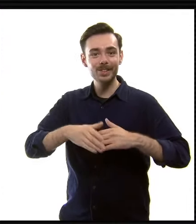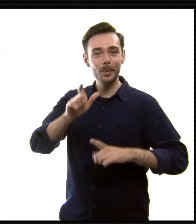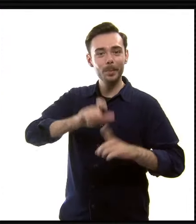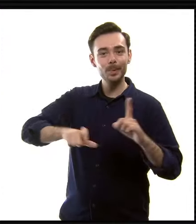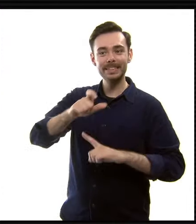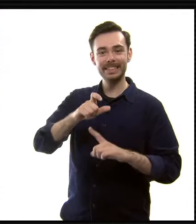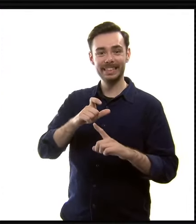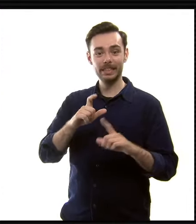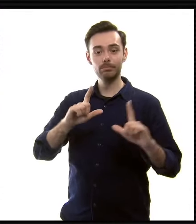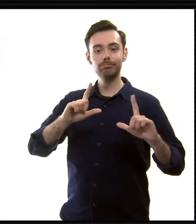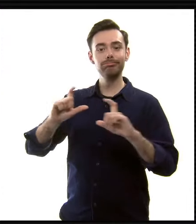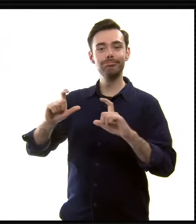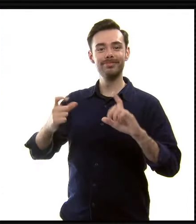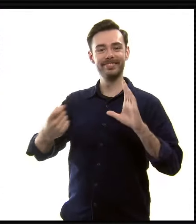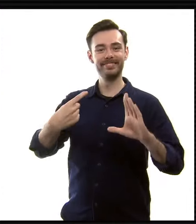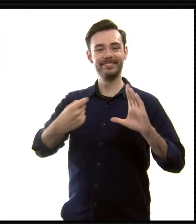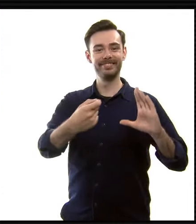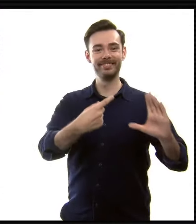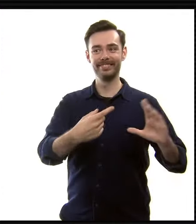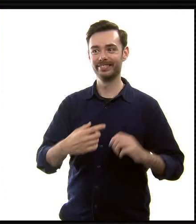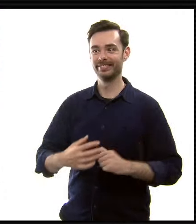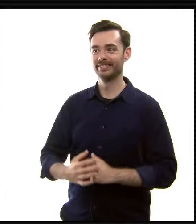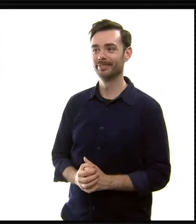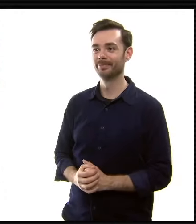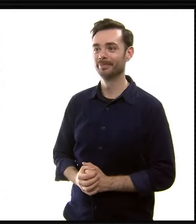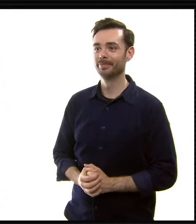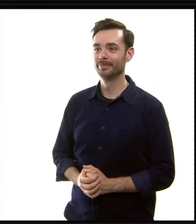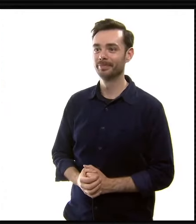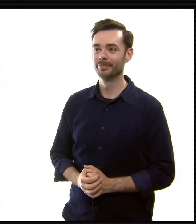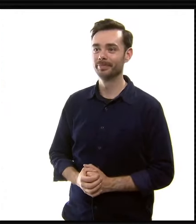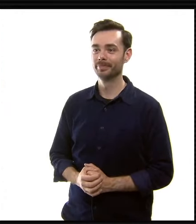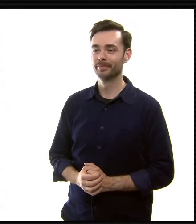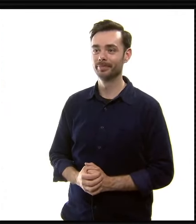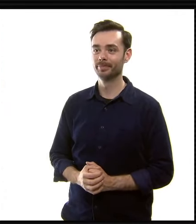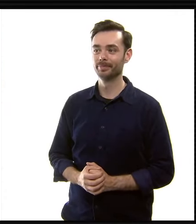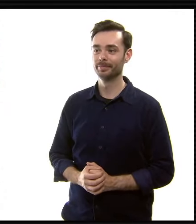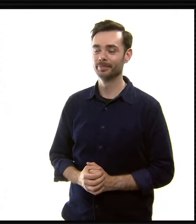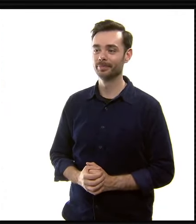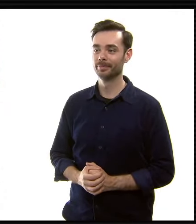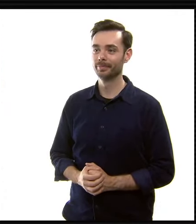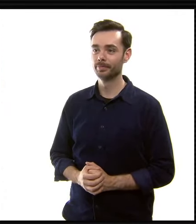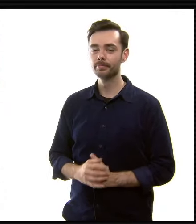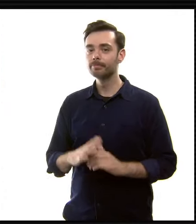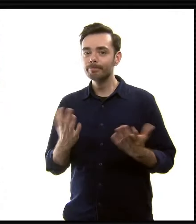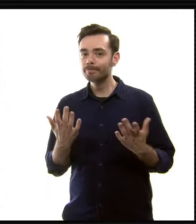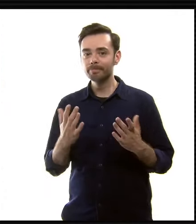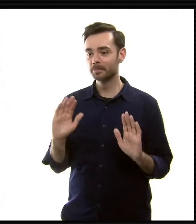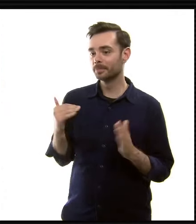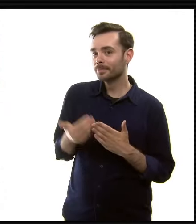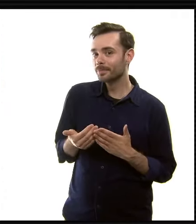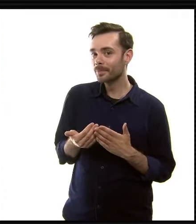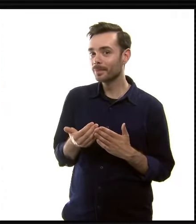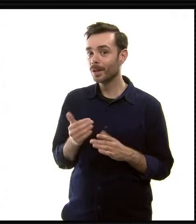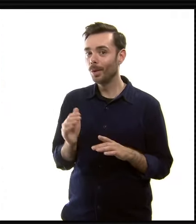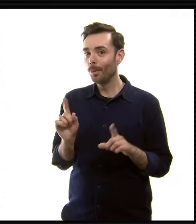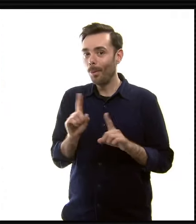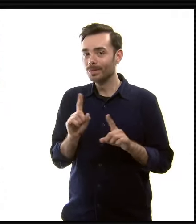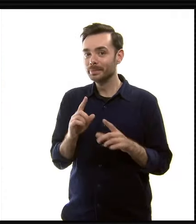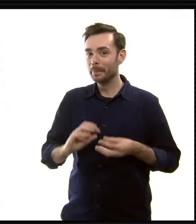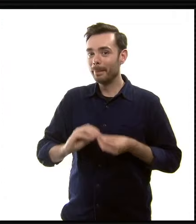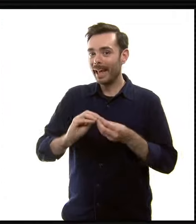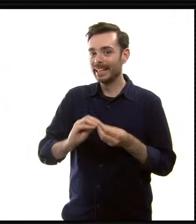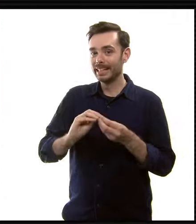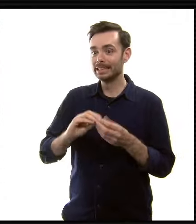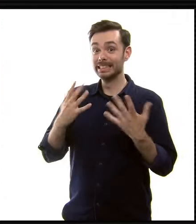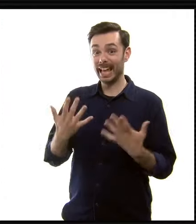cute images of Lego Friends fans. Now, what are some of the exciting things you've been working on Lego Friends with for the last 10 years and